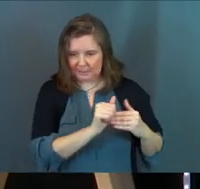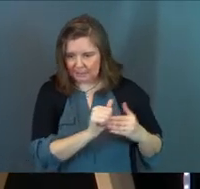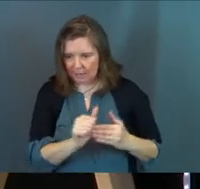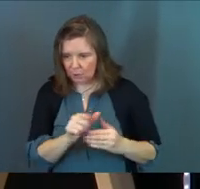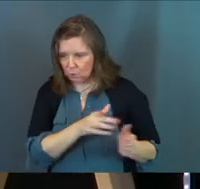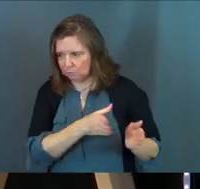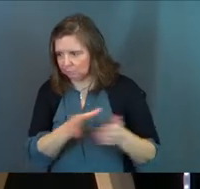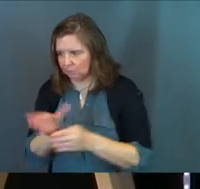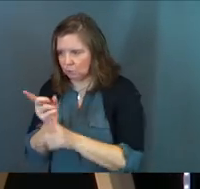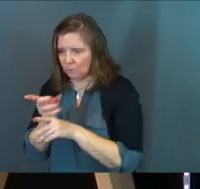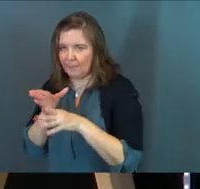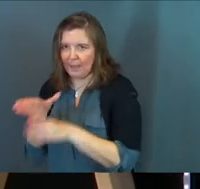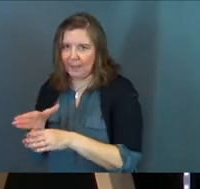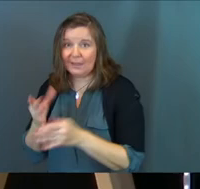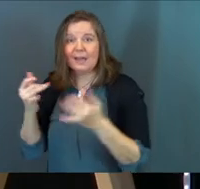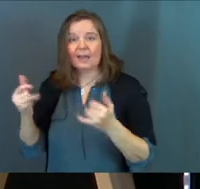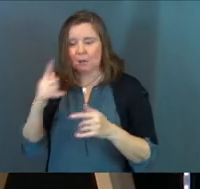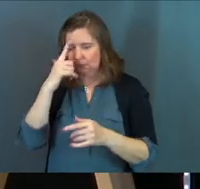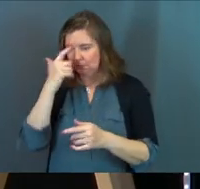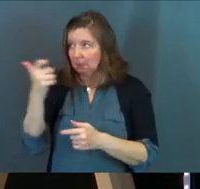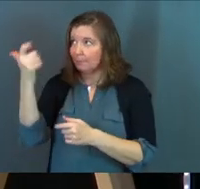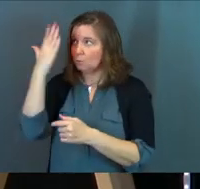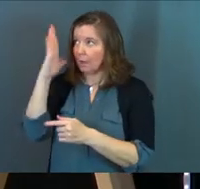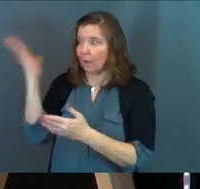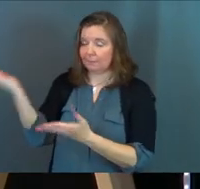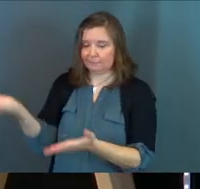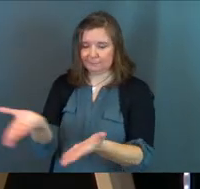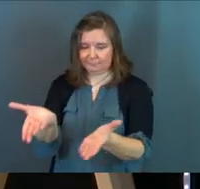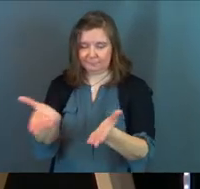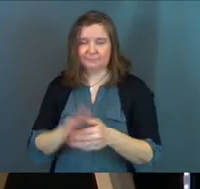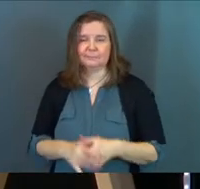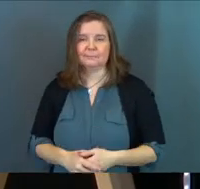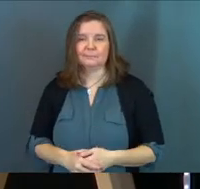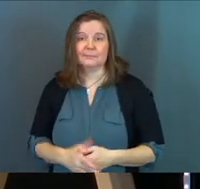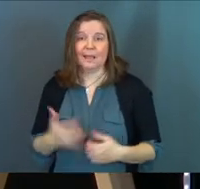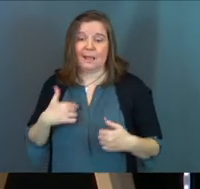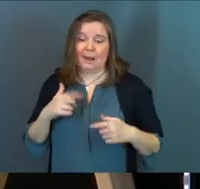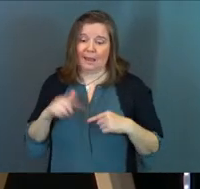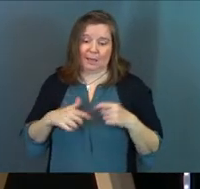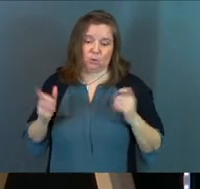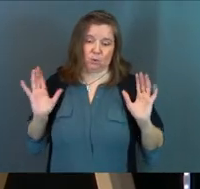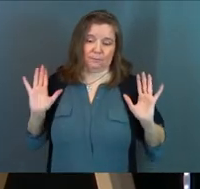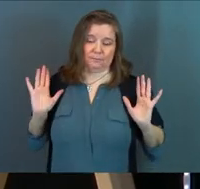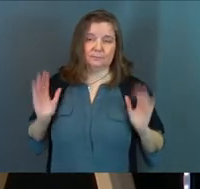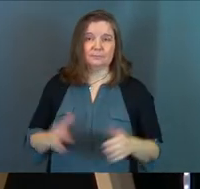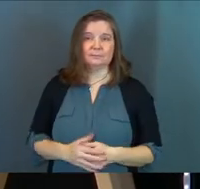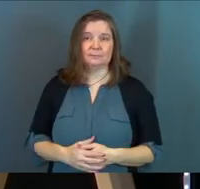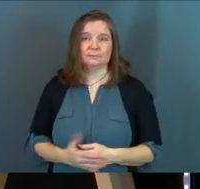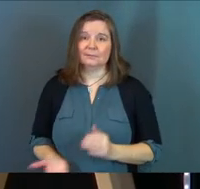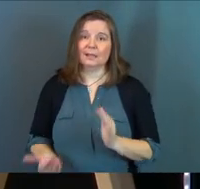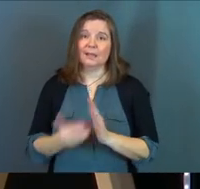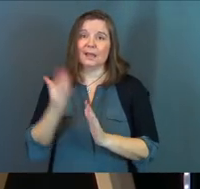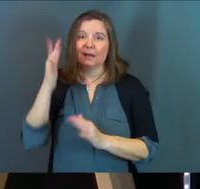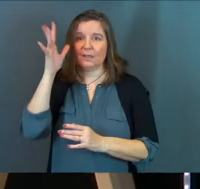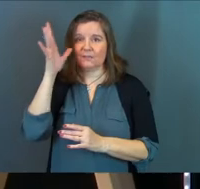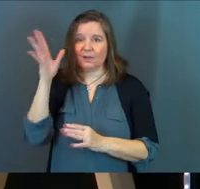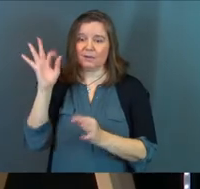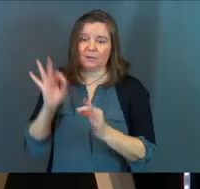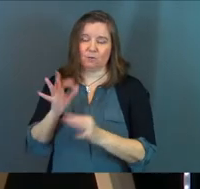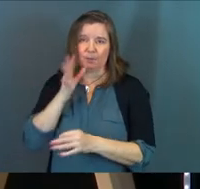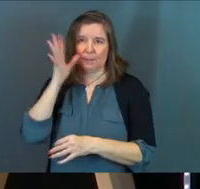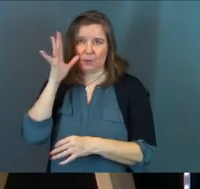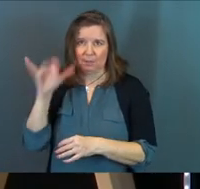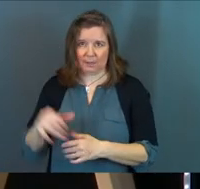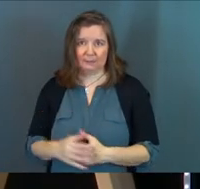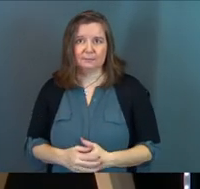guide you onto the right path, and now it's up to God. And I can't control it. Again, God the Father was the perfect